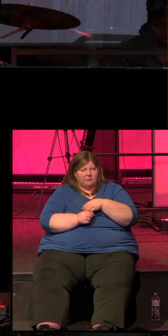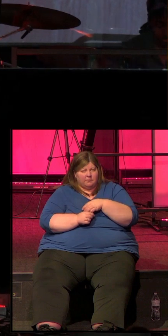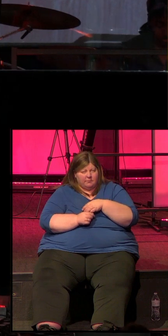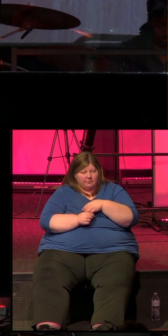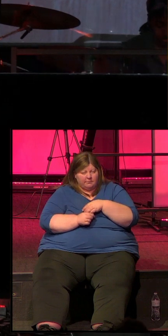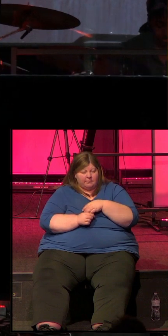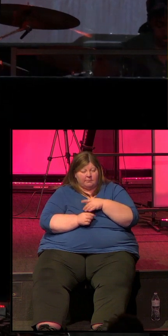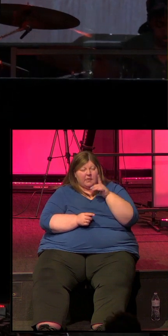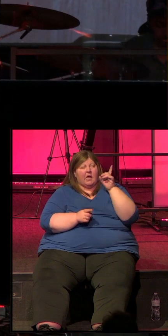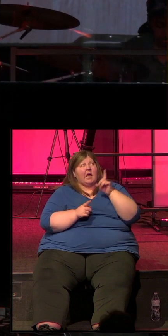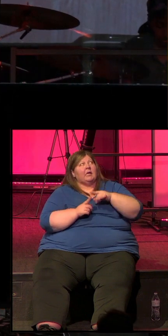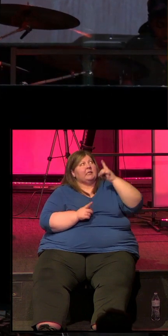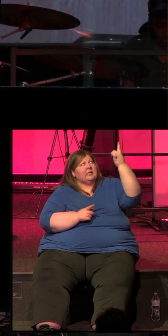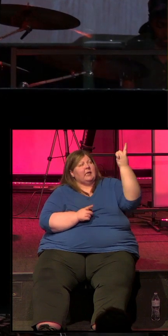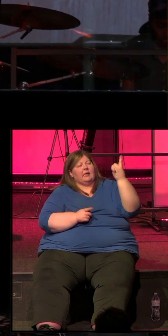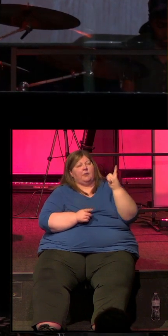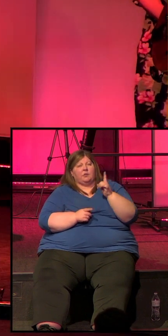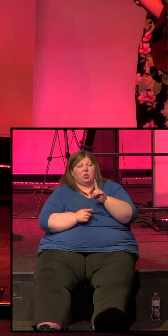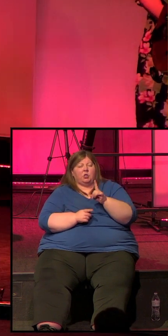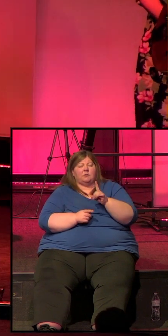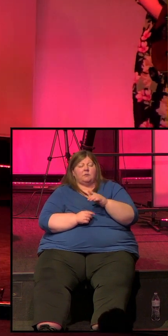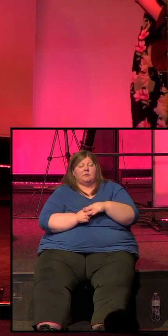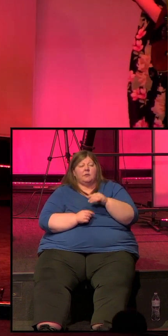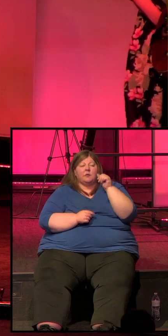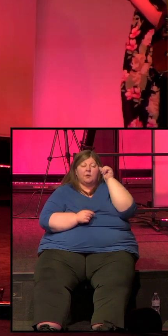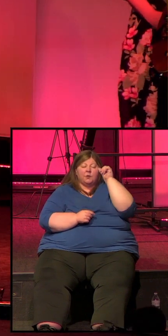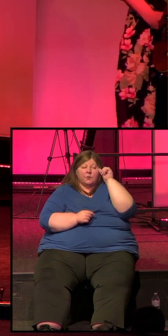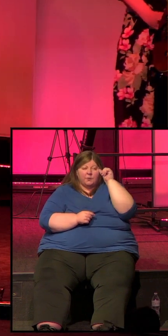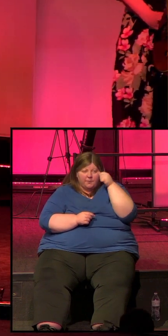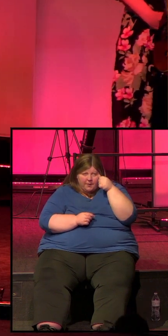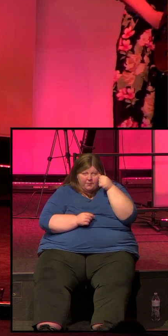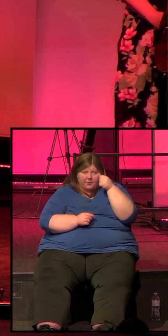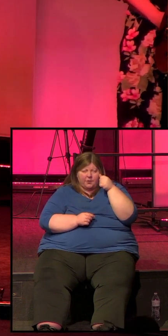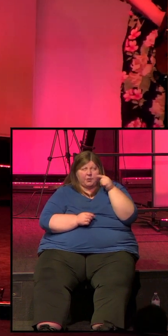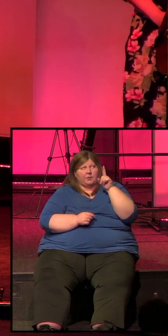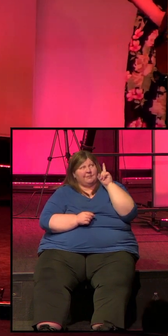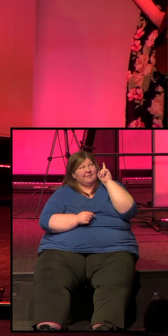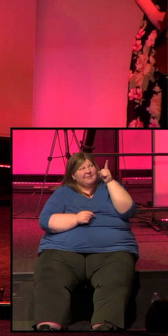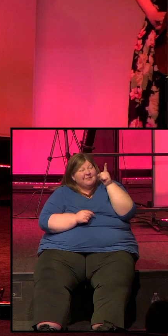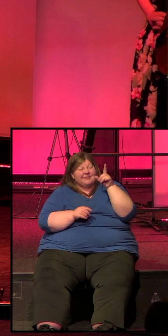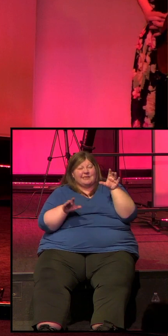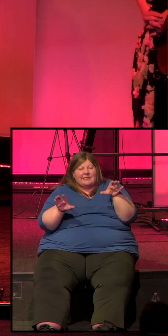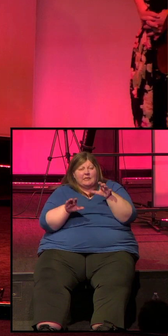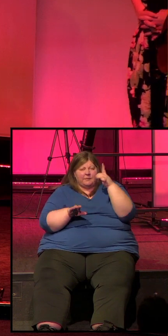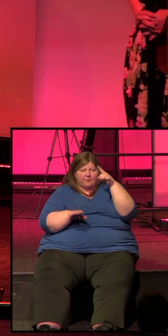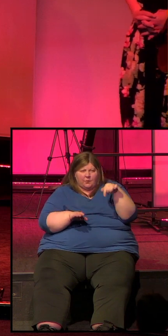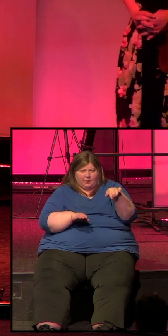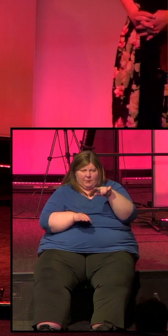until I return, I want you to remember what I did for you.